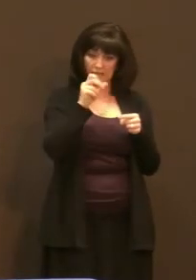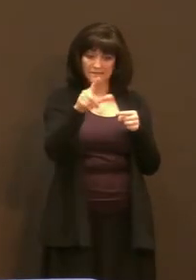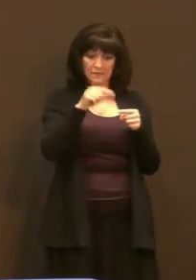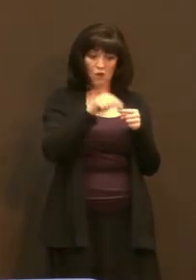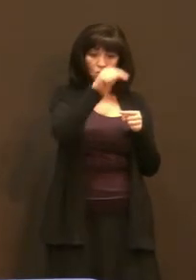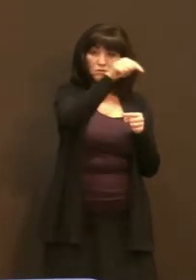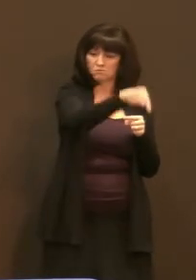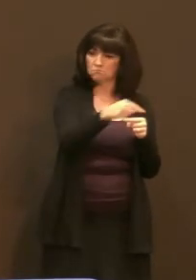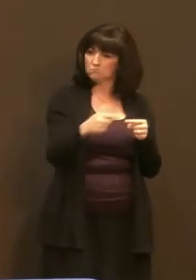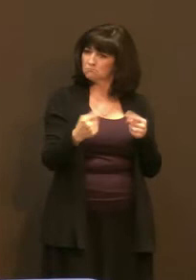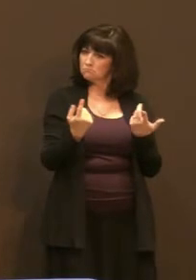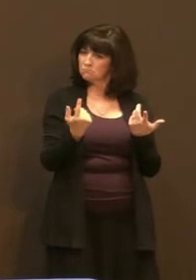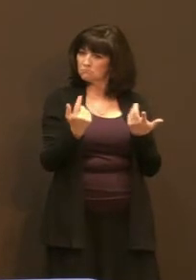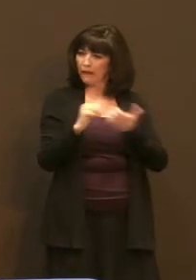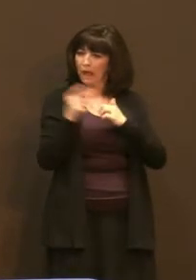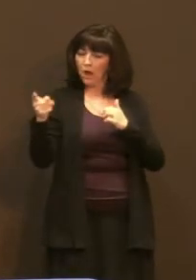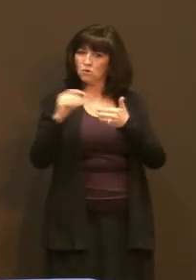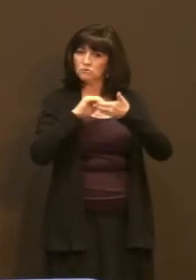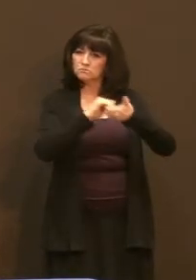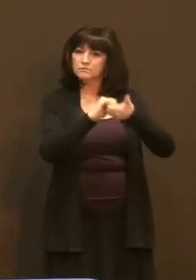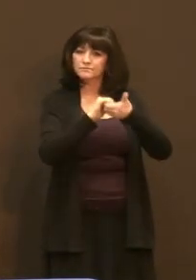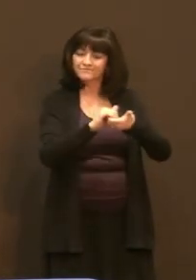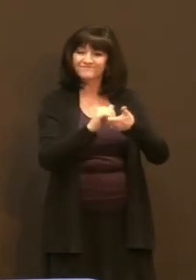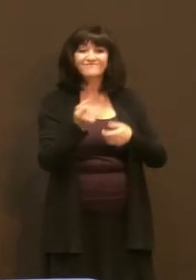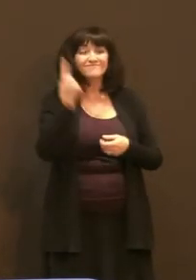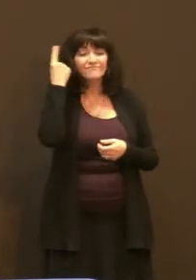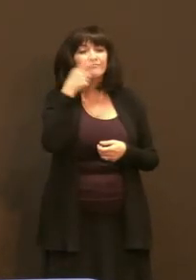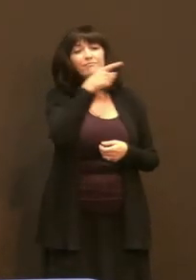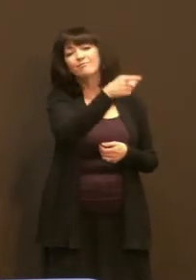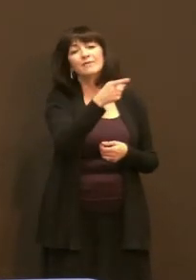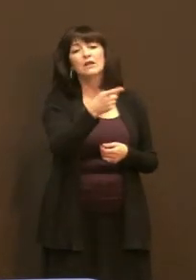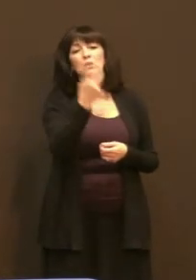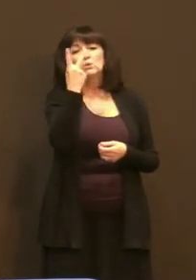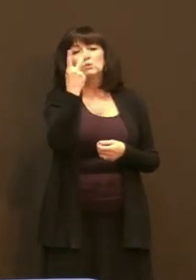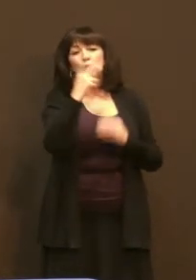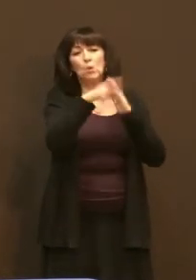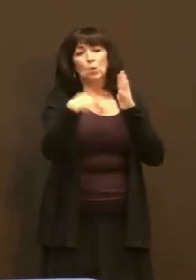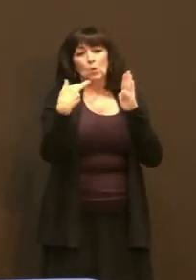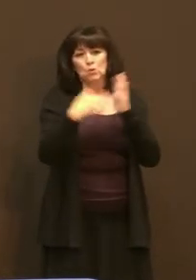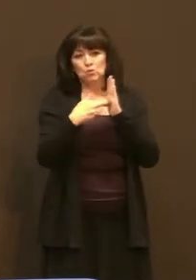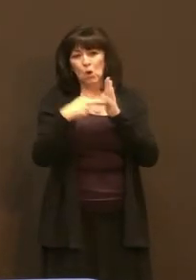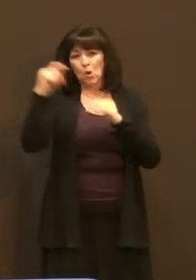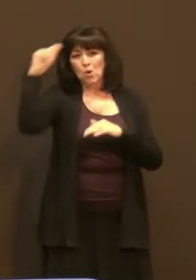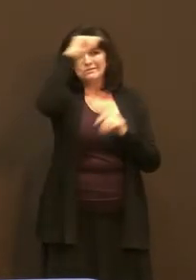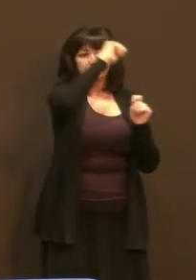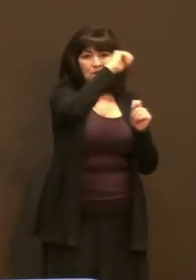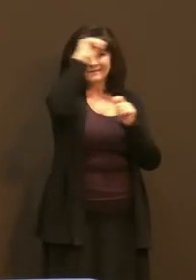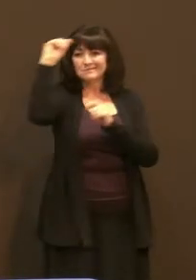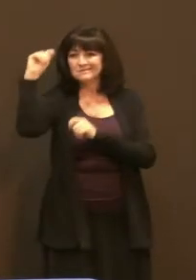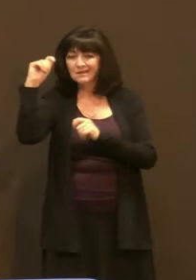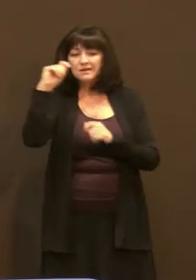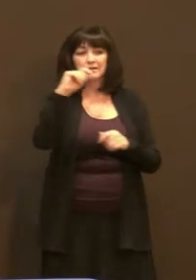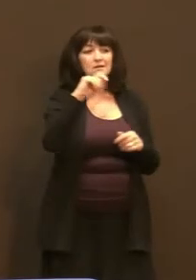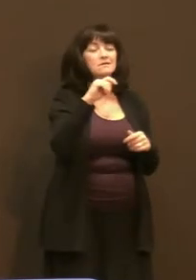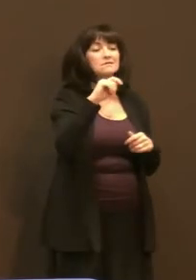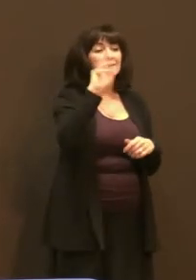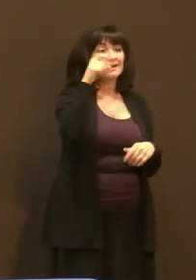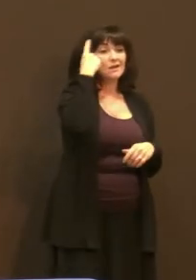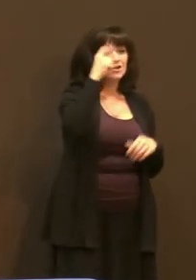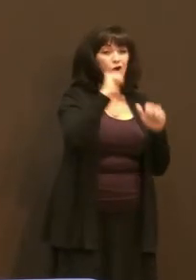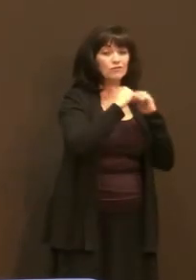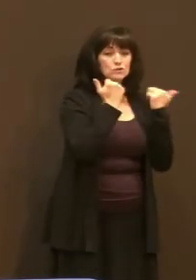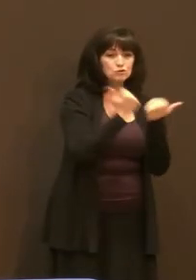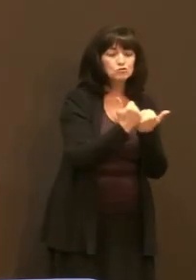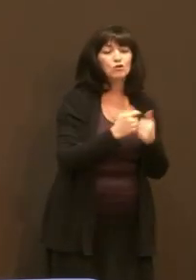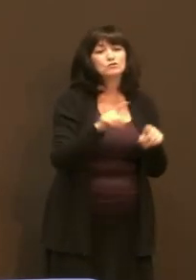hats at the moment. He's the chair of the National Governors Association meeting, so he's in charge. He's our liaison with the White